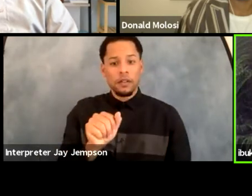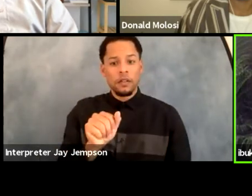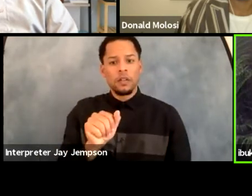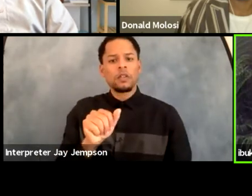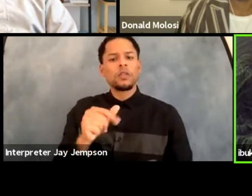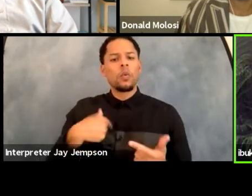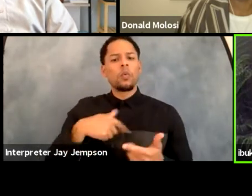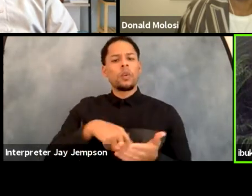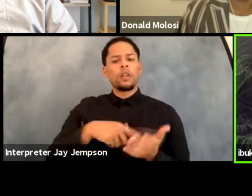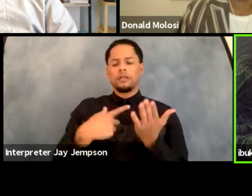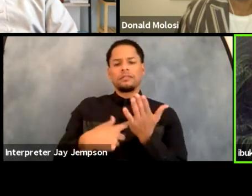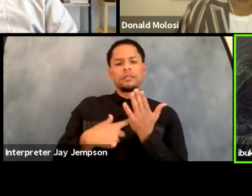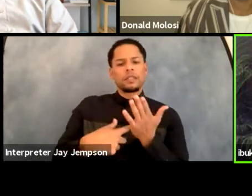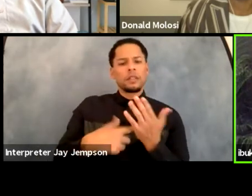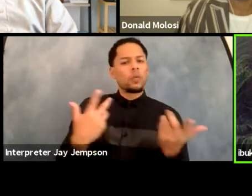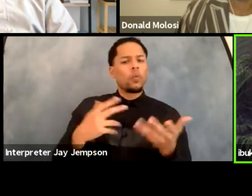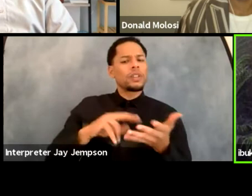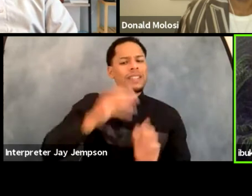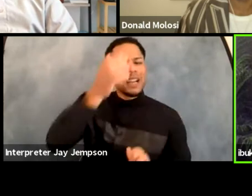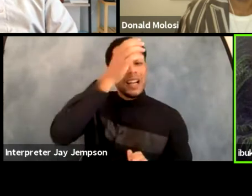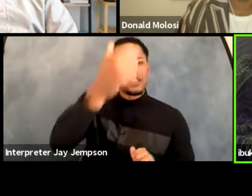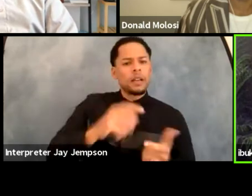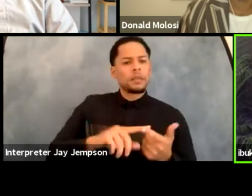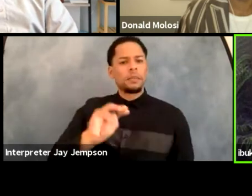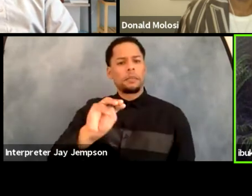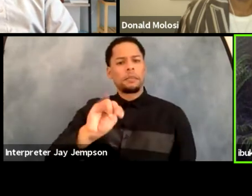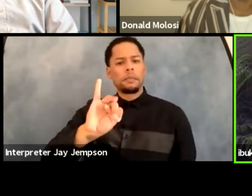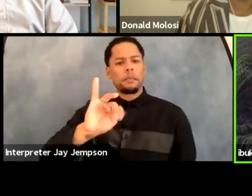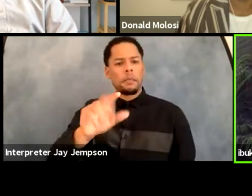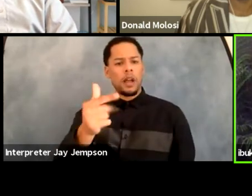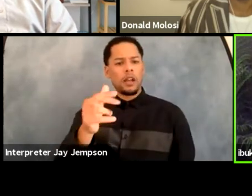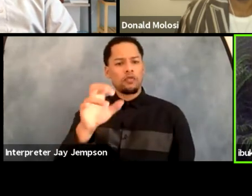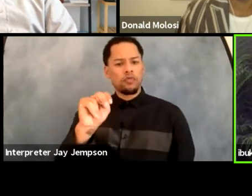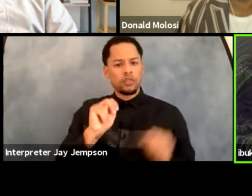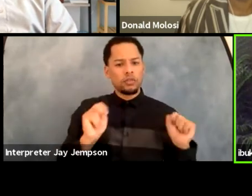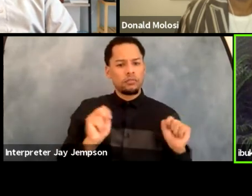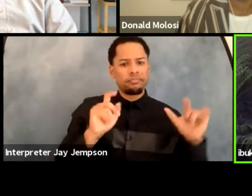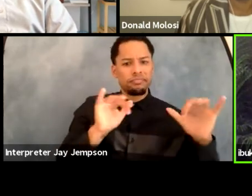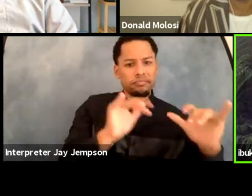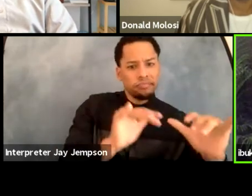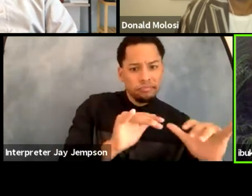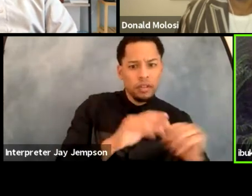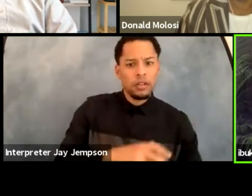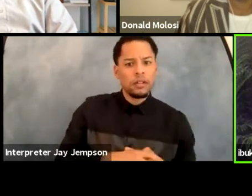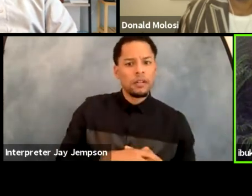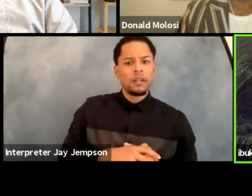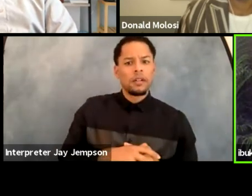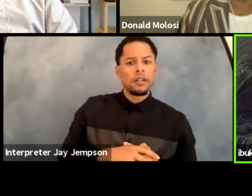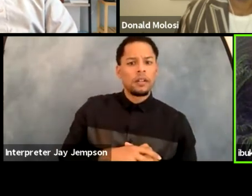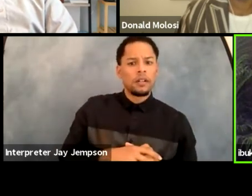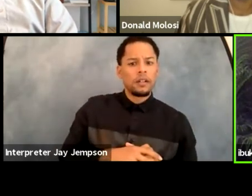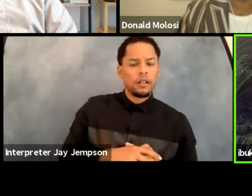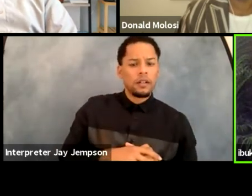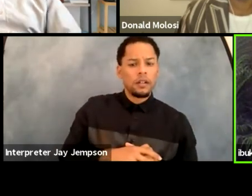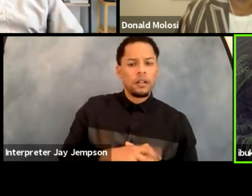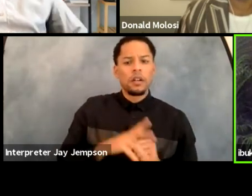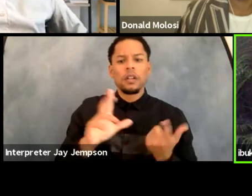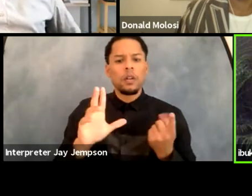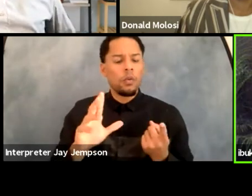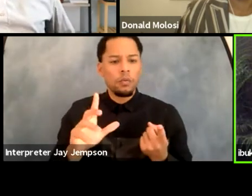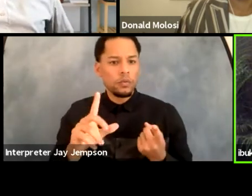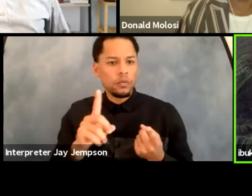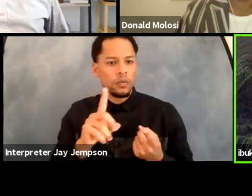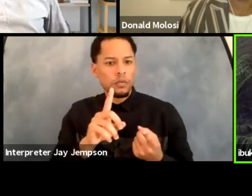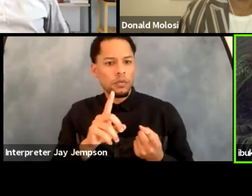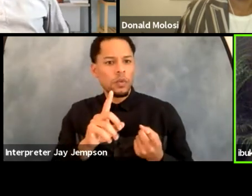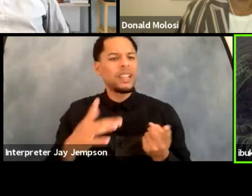the concept of greener pastures to South Africa? You know, what's the concept of being, what does it feel like to be Black in